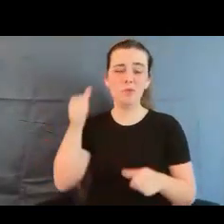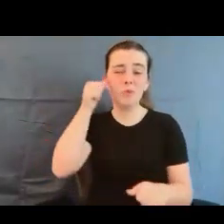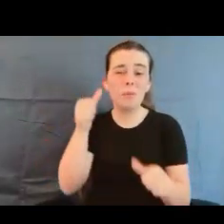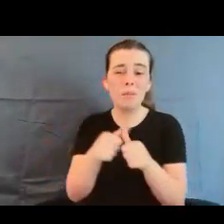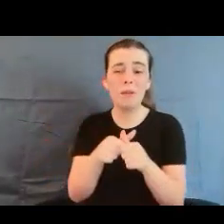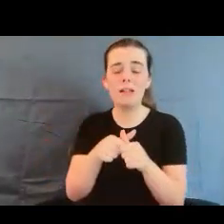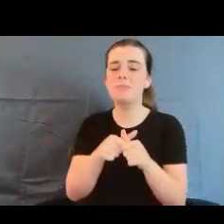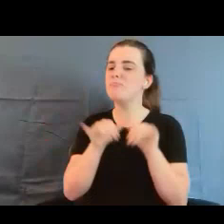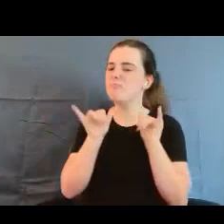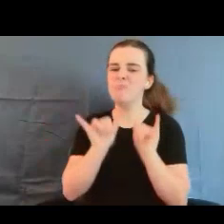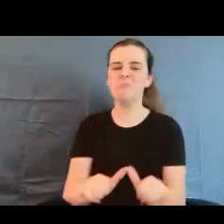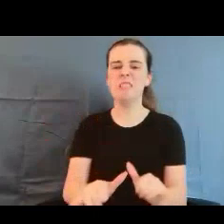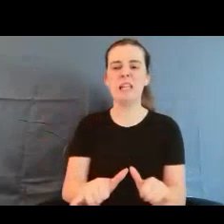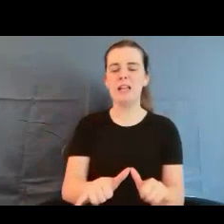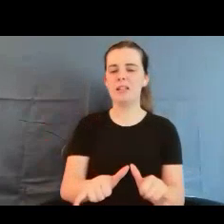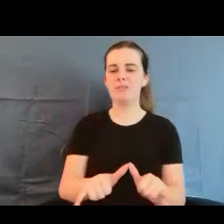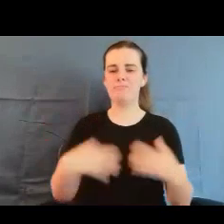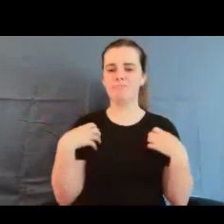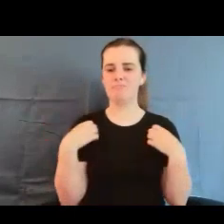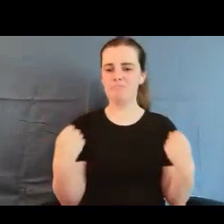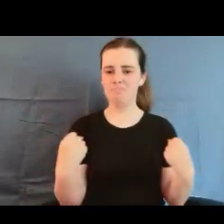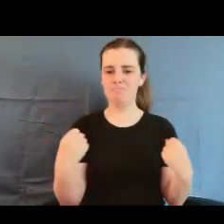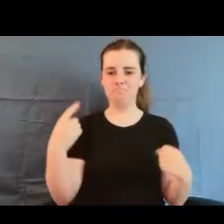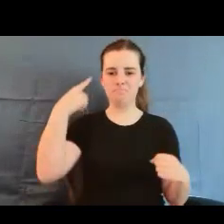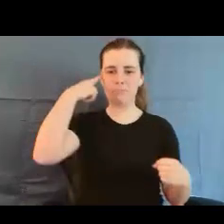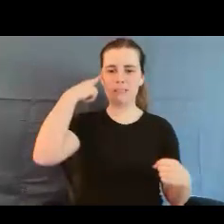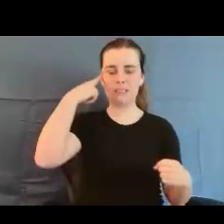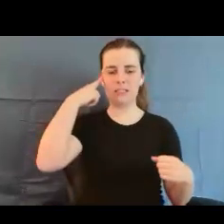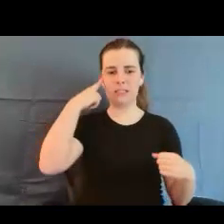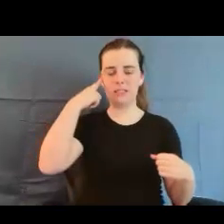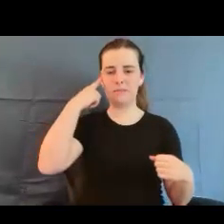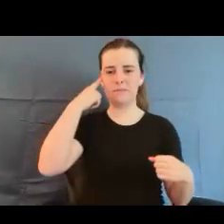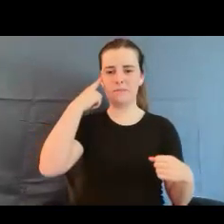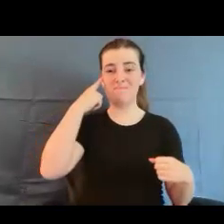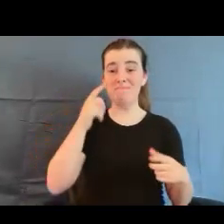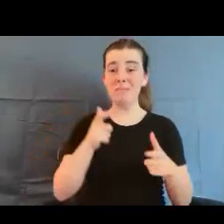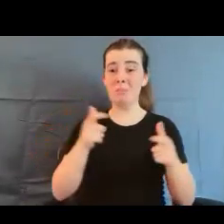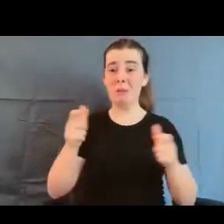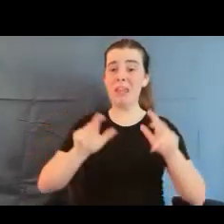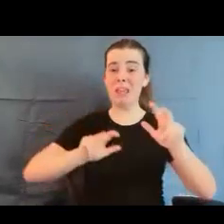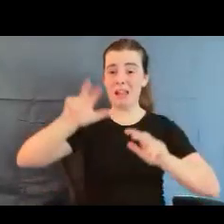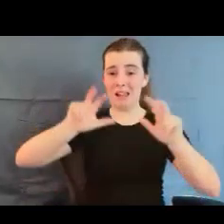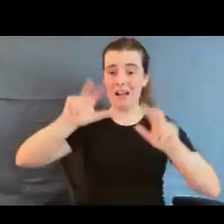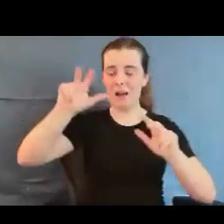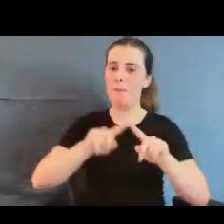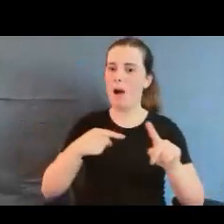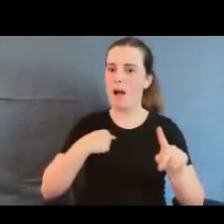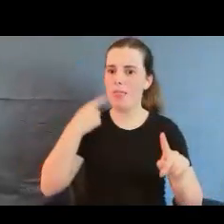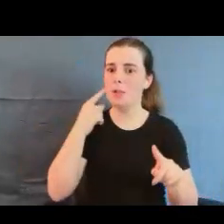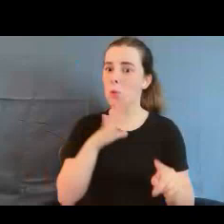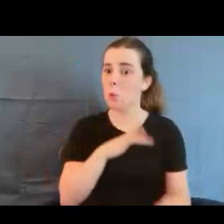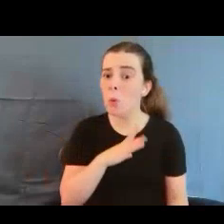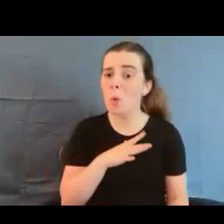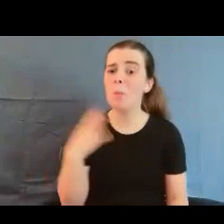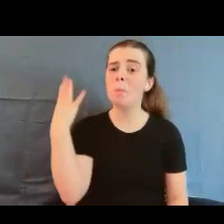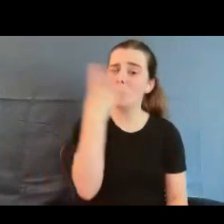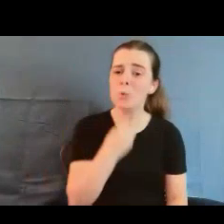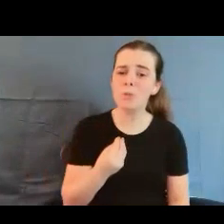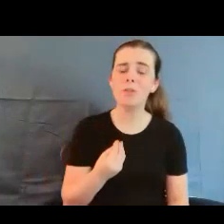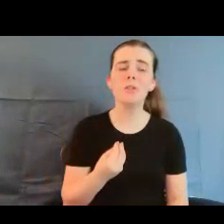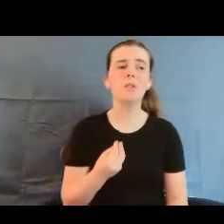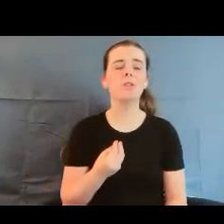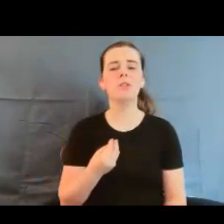stay in it mentally, like just stay where you are with it. It's a big climb, but I also think it's really cool. It's like very beautiful, and like